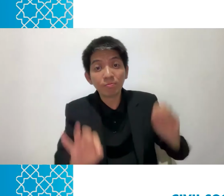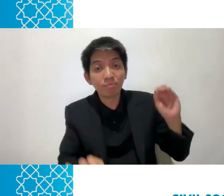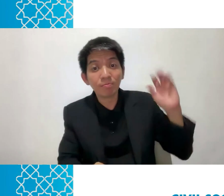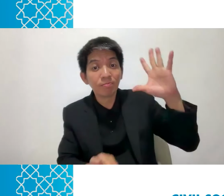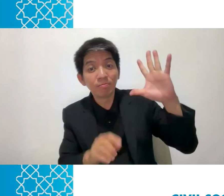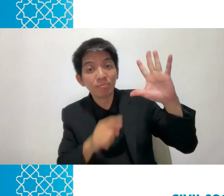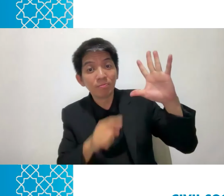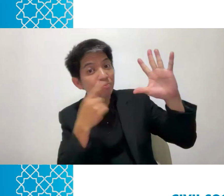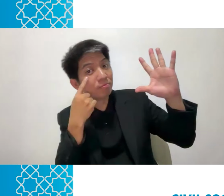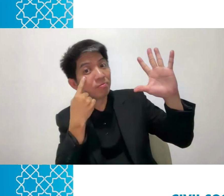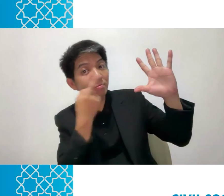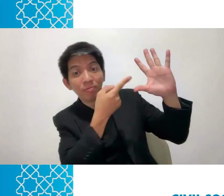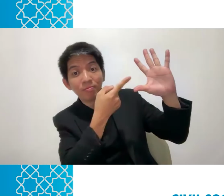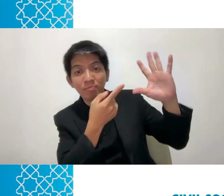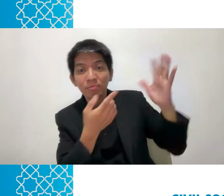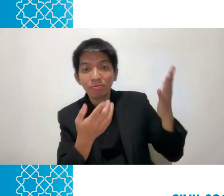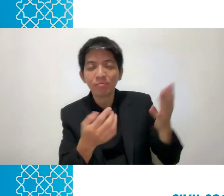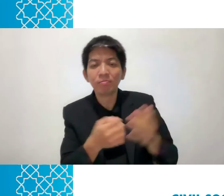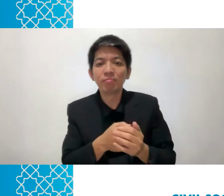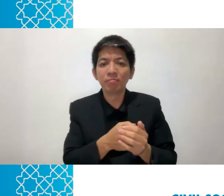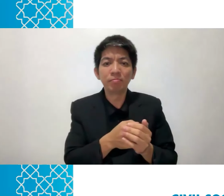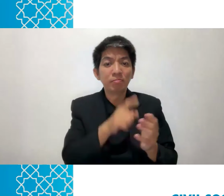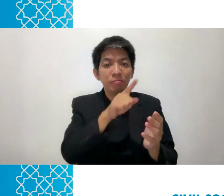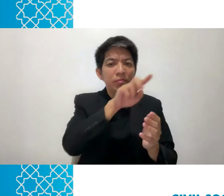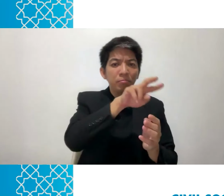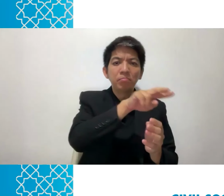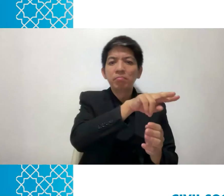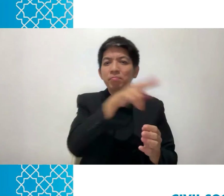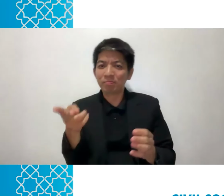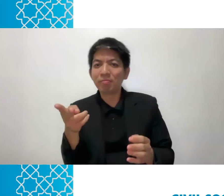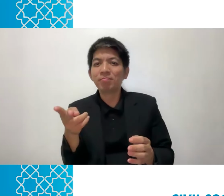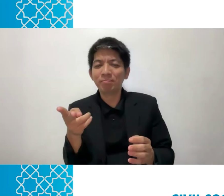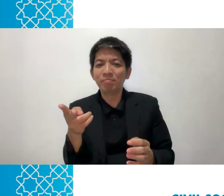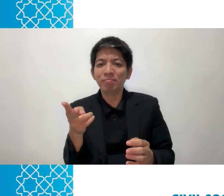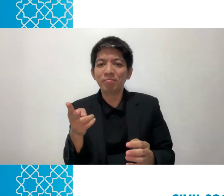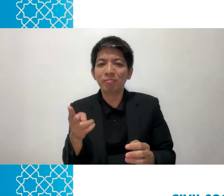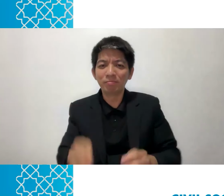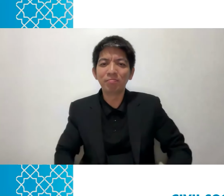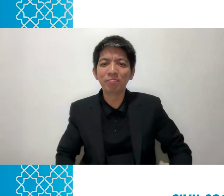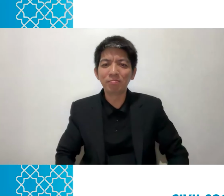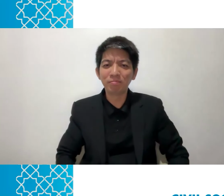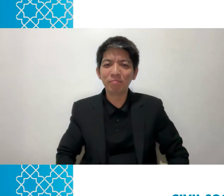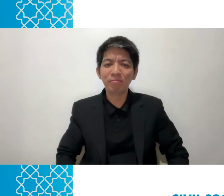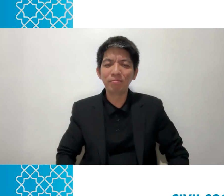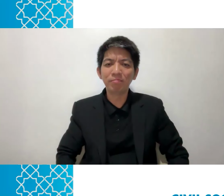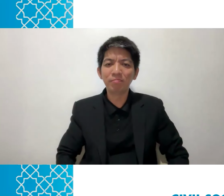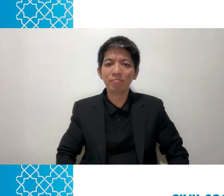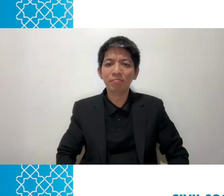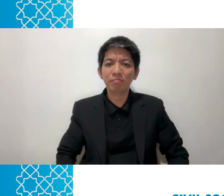I hope you are ready with your colored signs. We are ready to vote on our next statement.